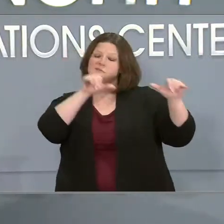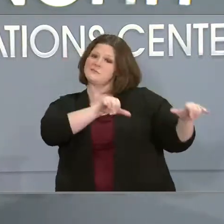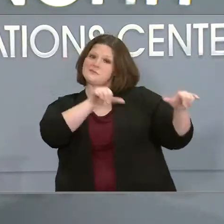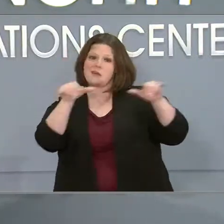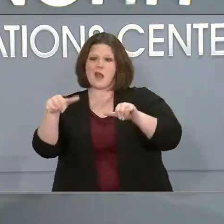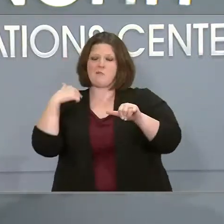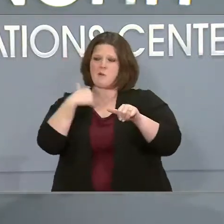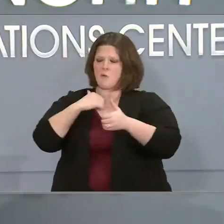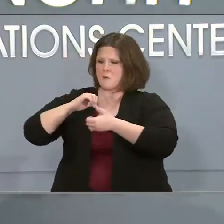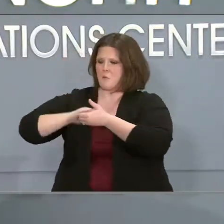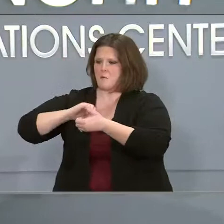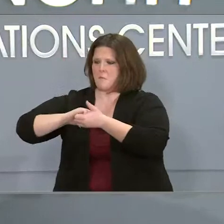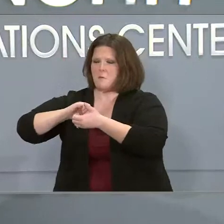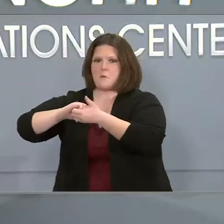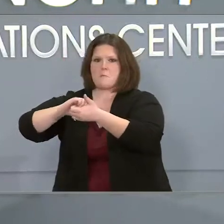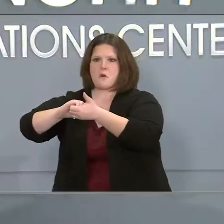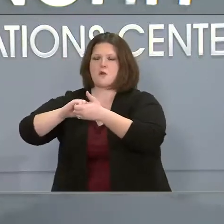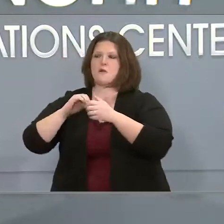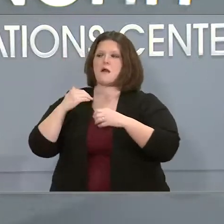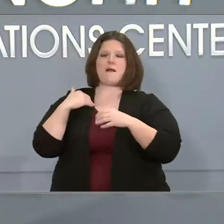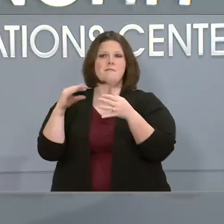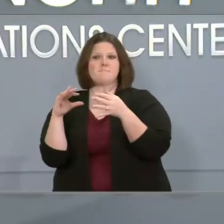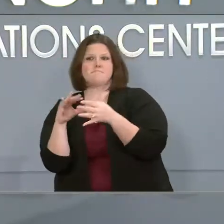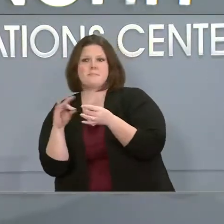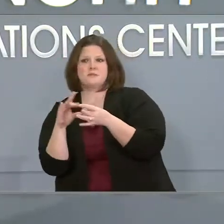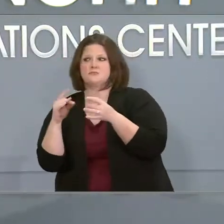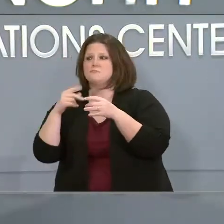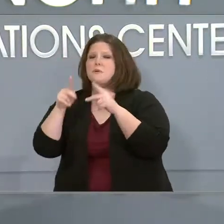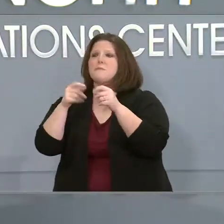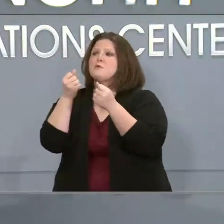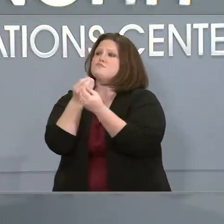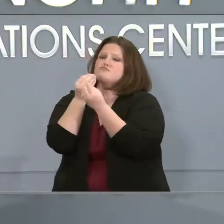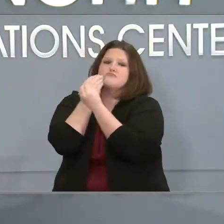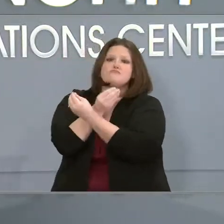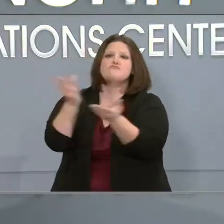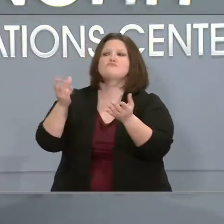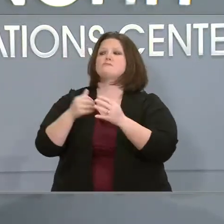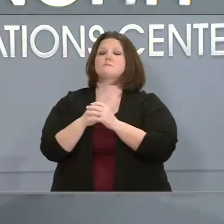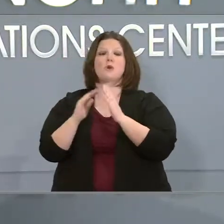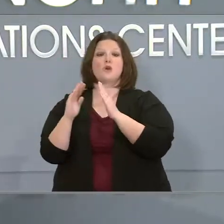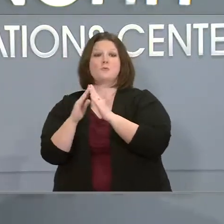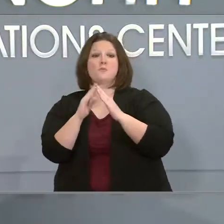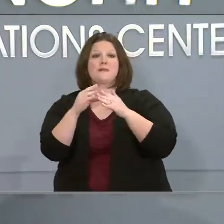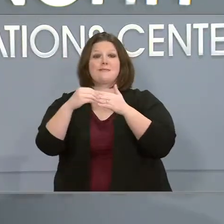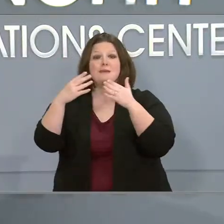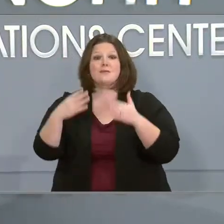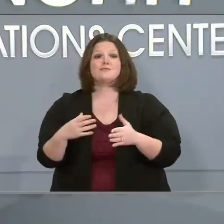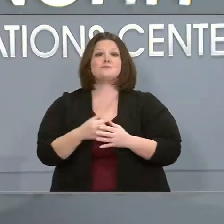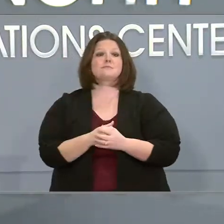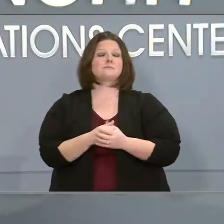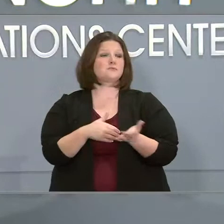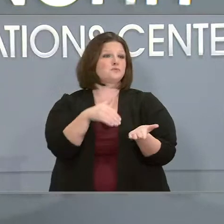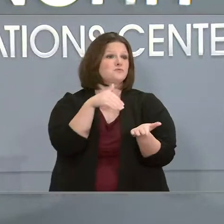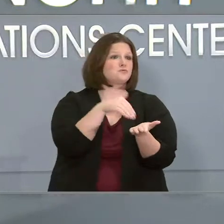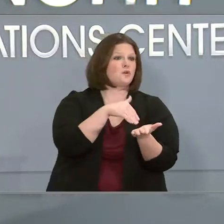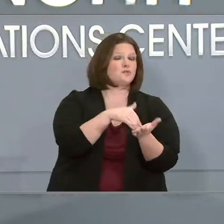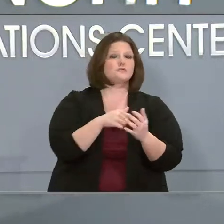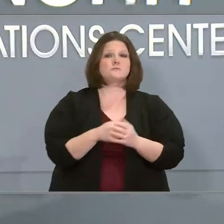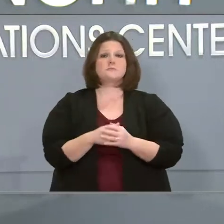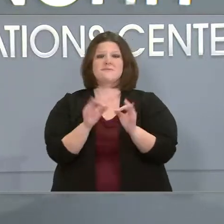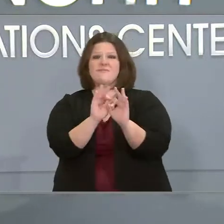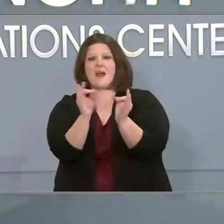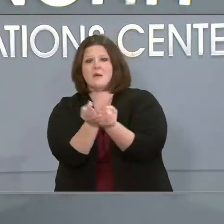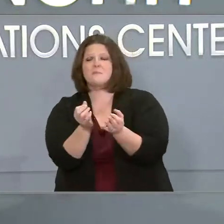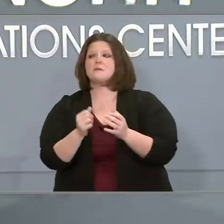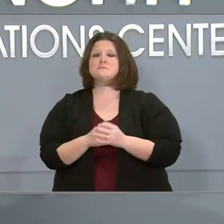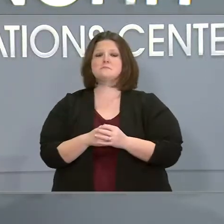with trusted messengers, including community leaders, family doctors, and others, to have an open conversation